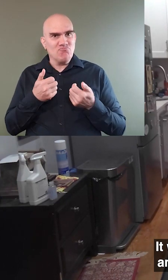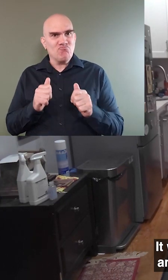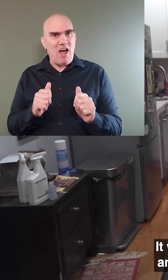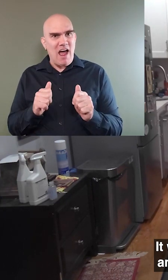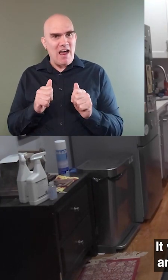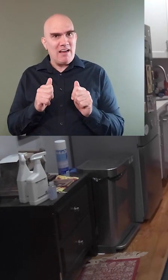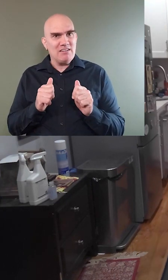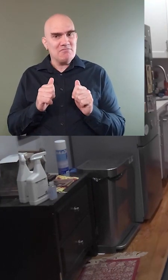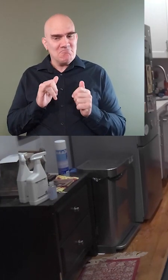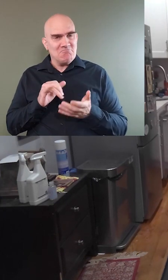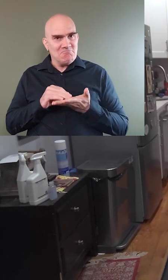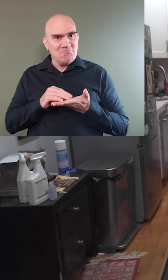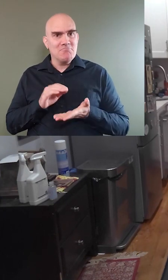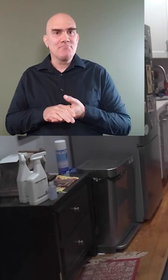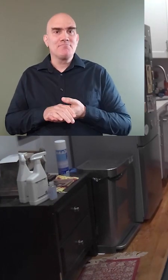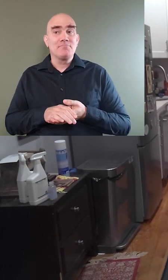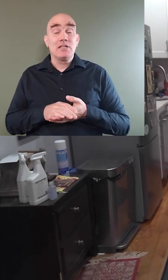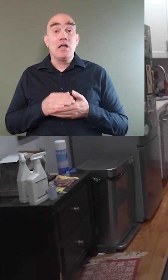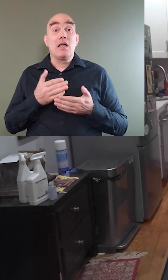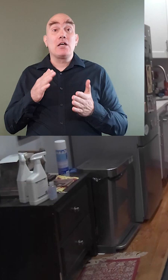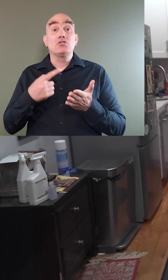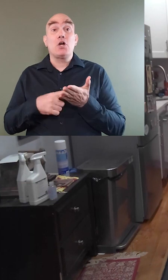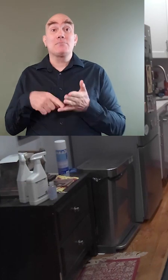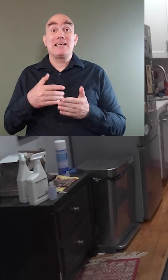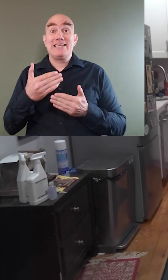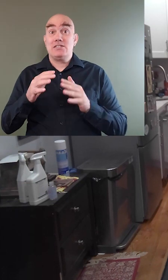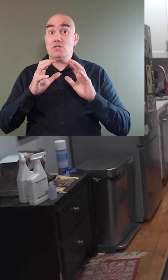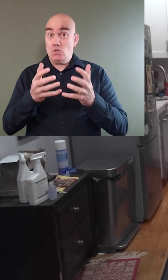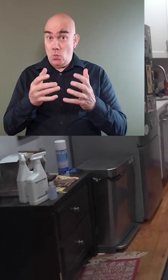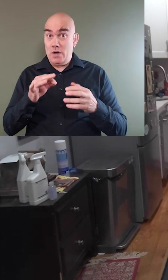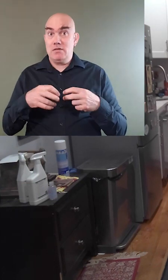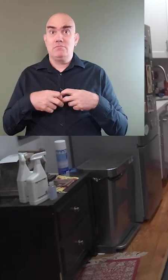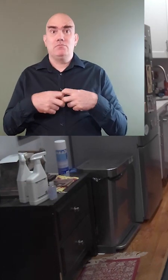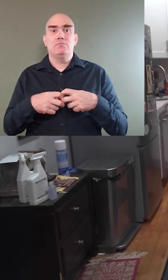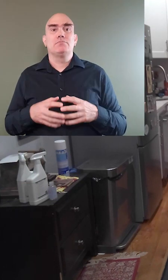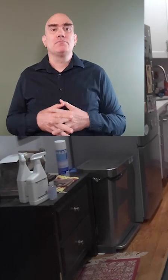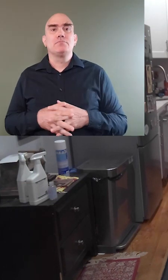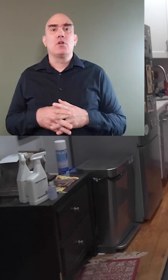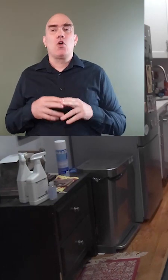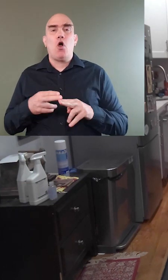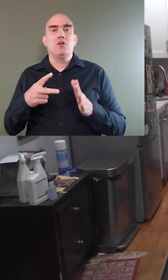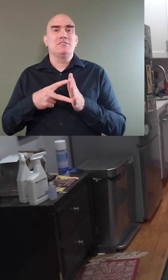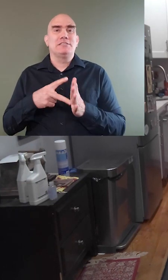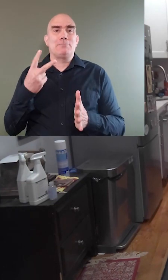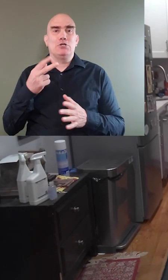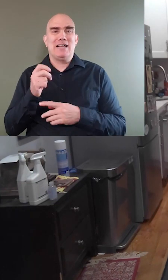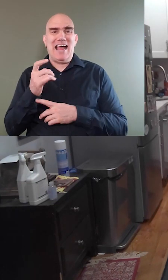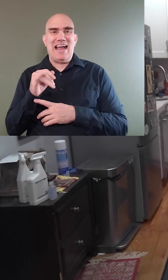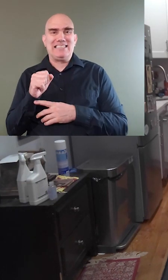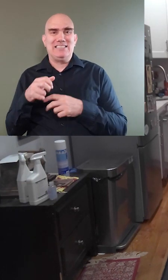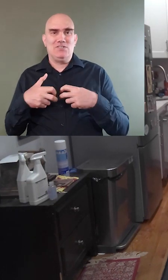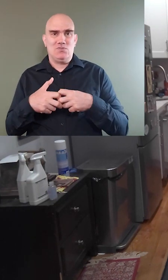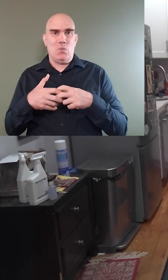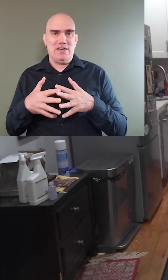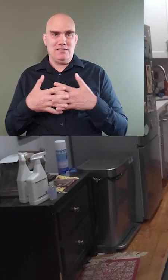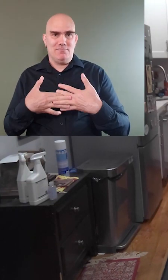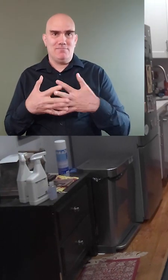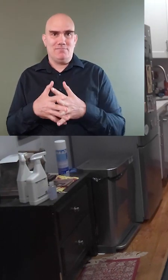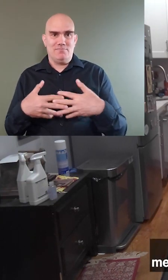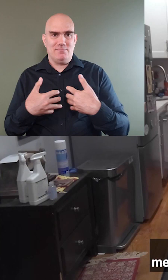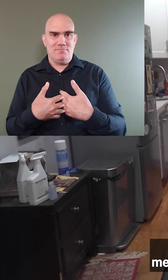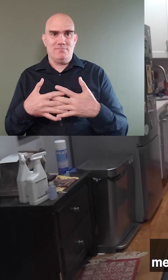try. Now let's talk about the next set of joints. They are called the double axis